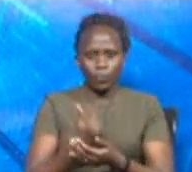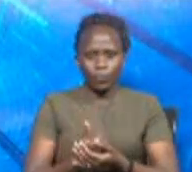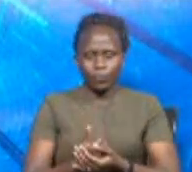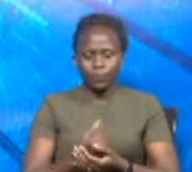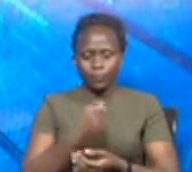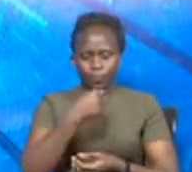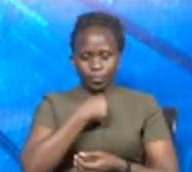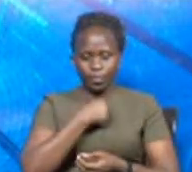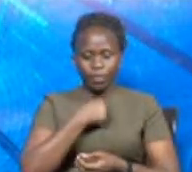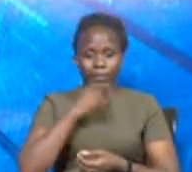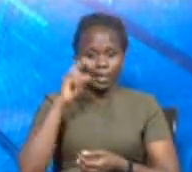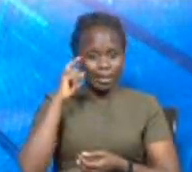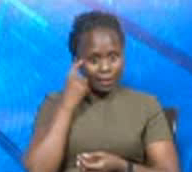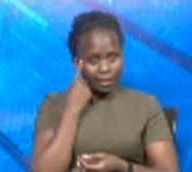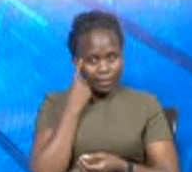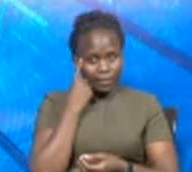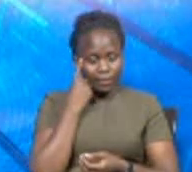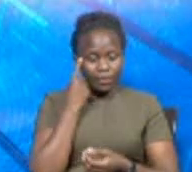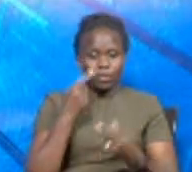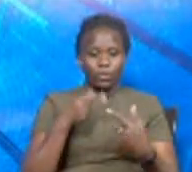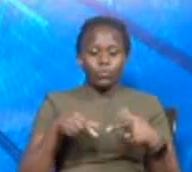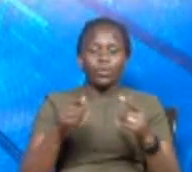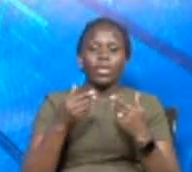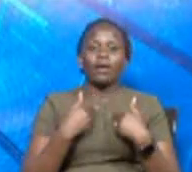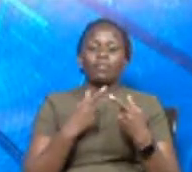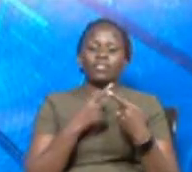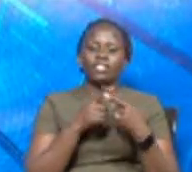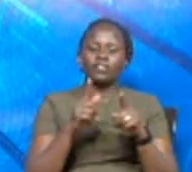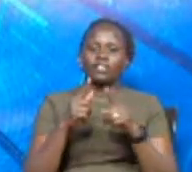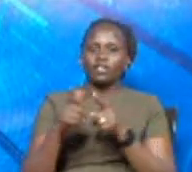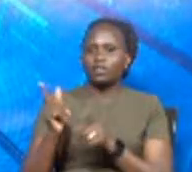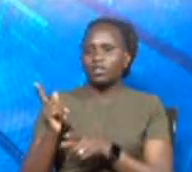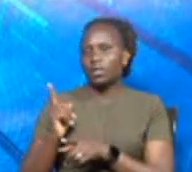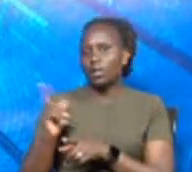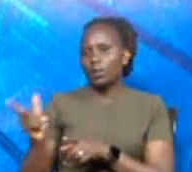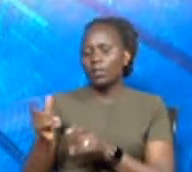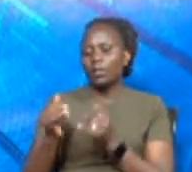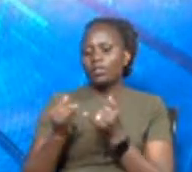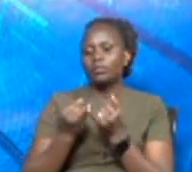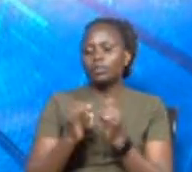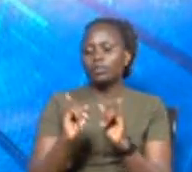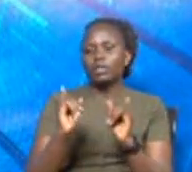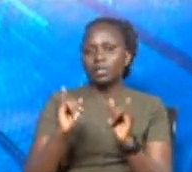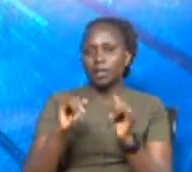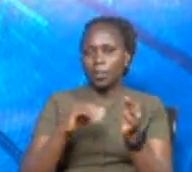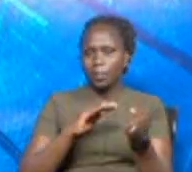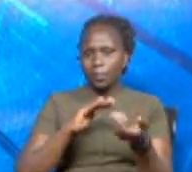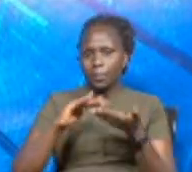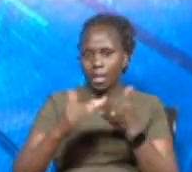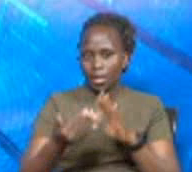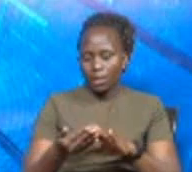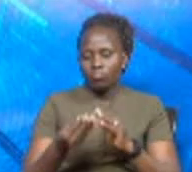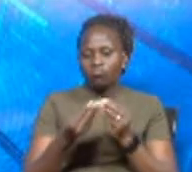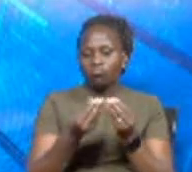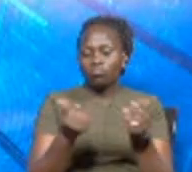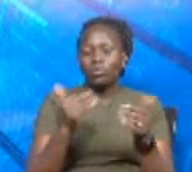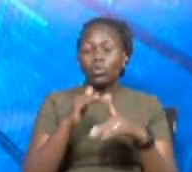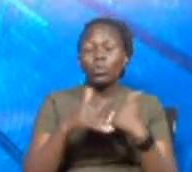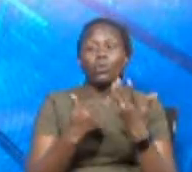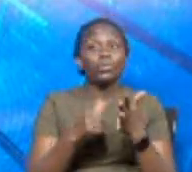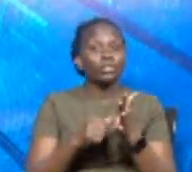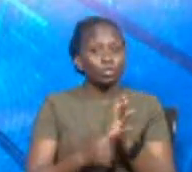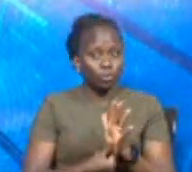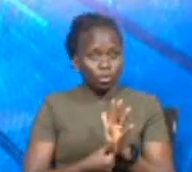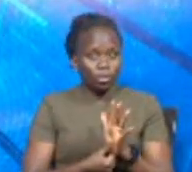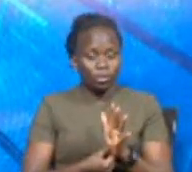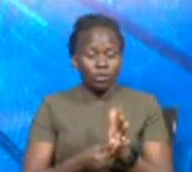think we have several colleagues implementing partners who are addressing all these issues.